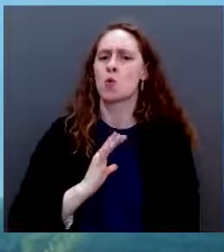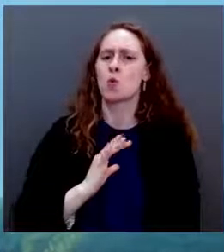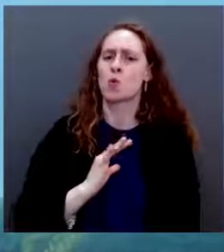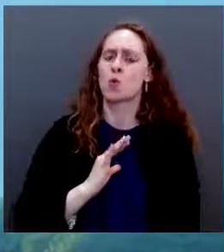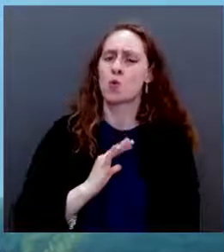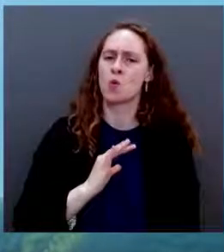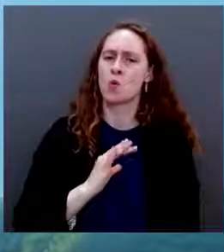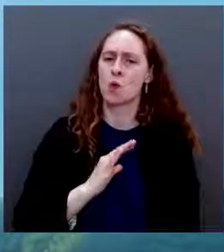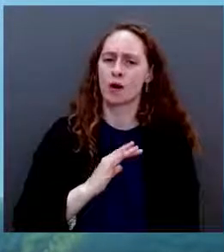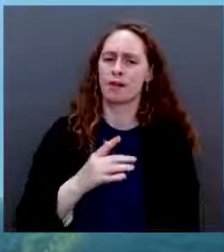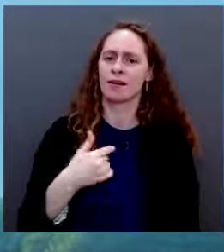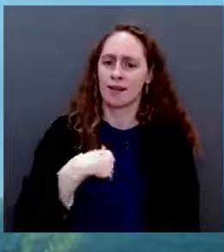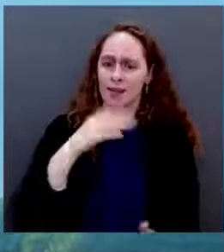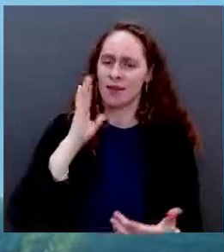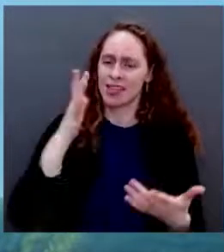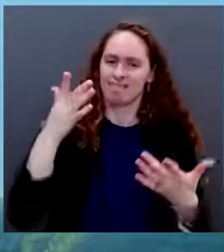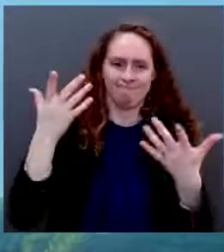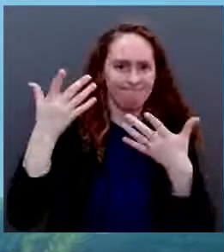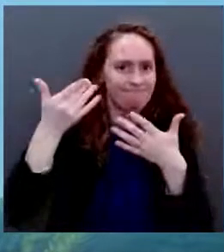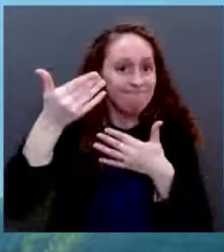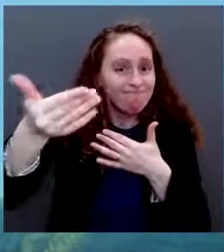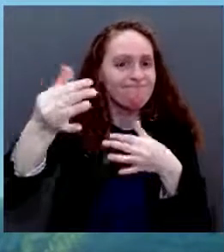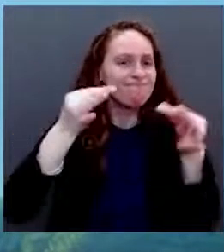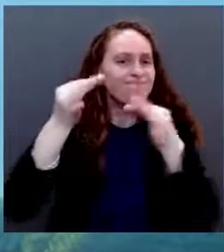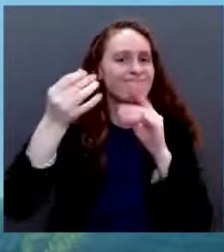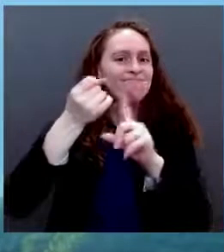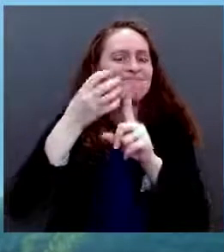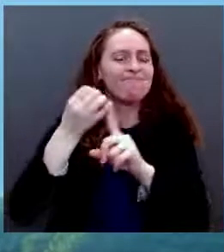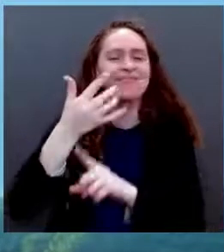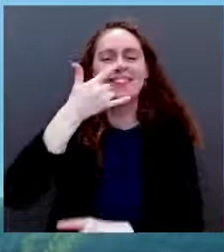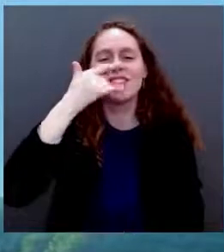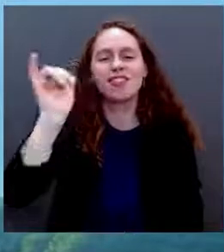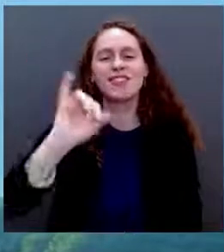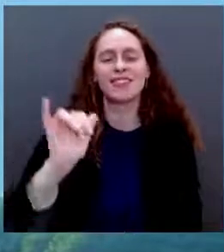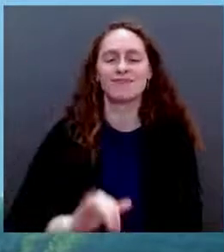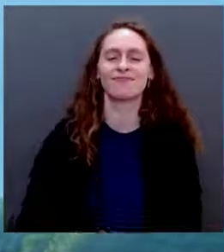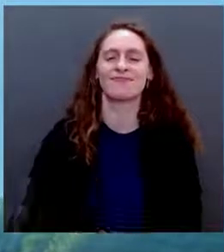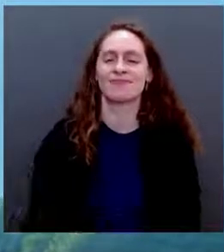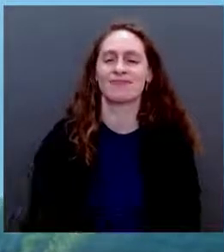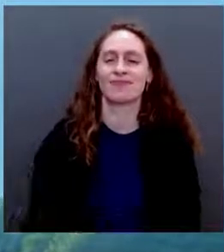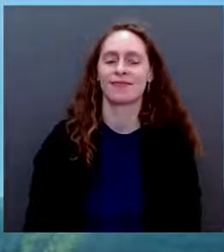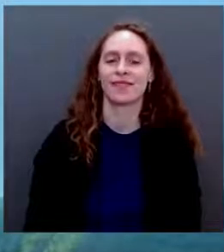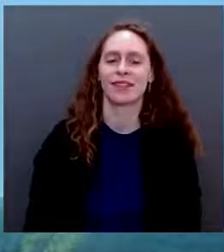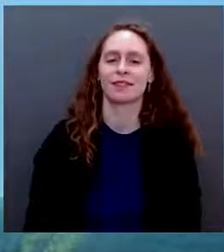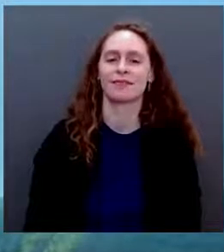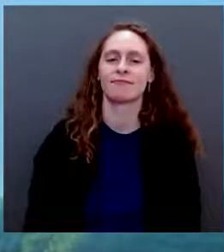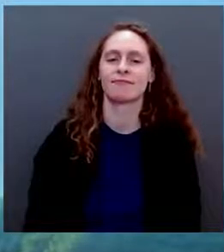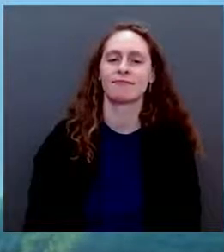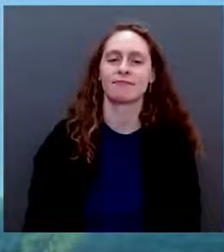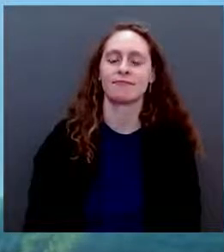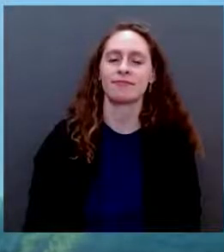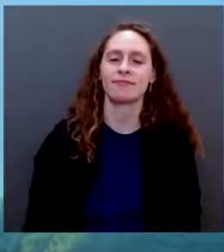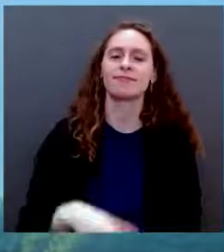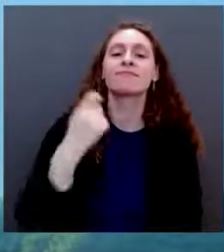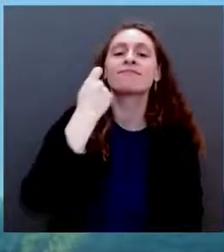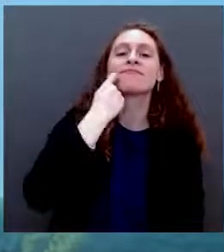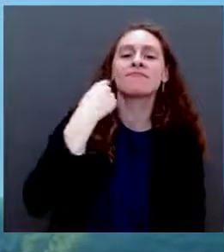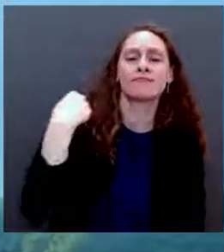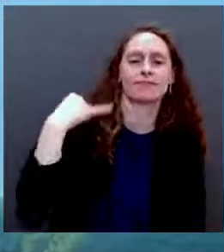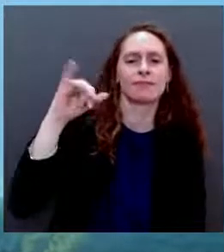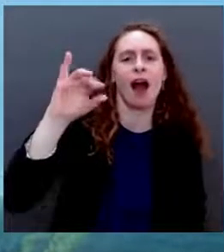farmer this summer. And he came up to me and he said, Mr. Secretary, thank you so much for doing this. He said, I just sold a load of